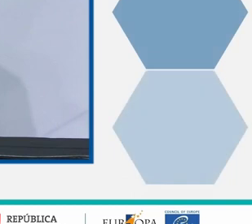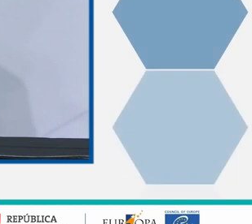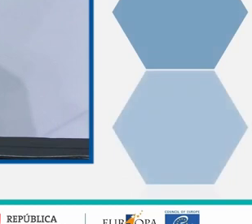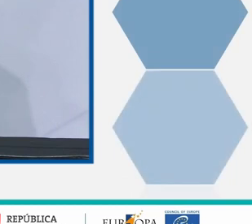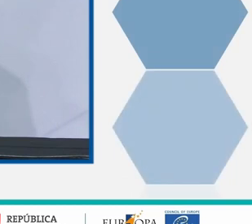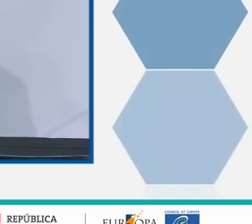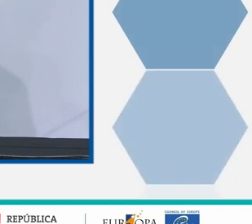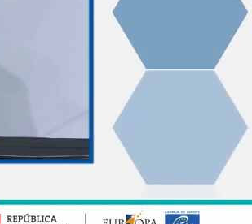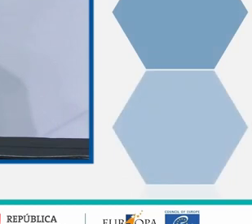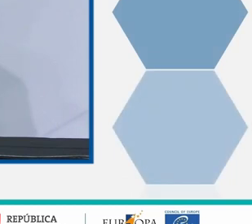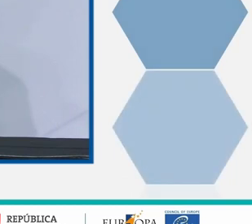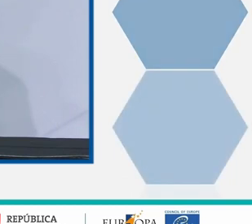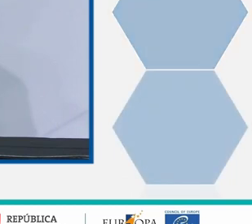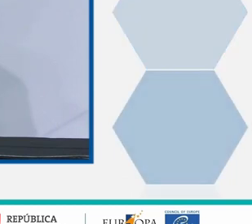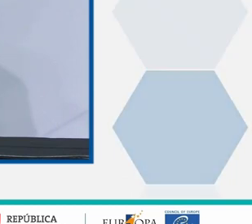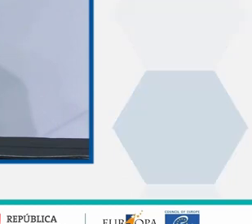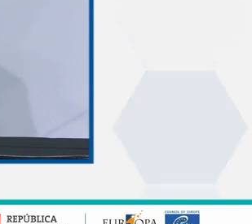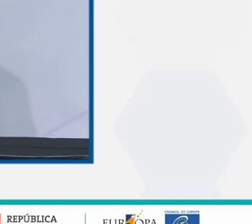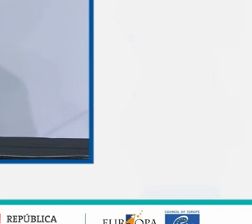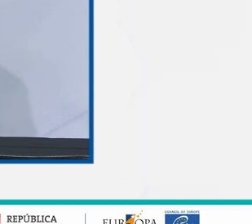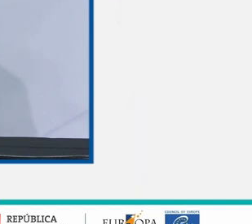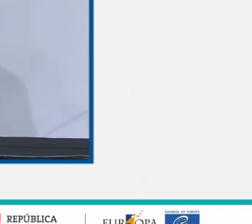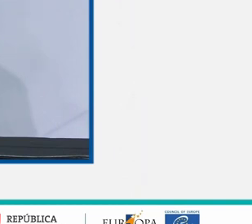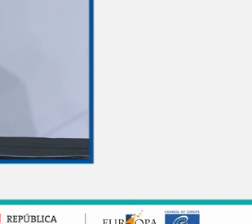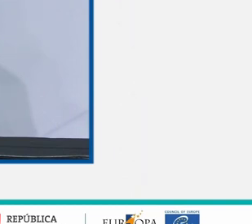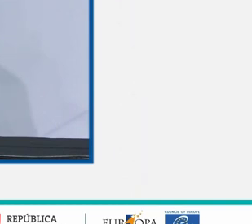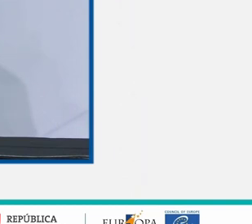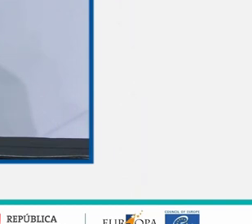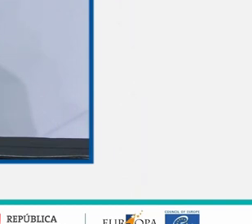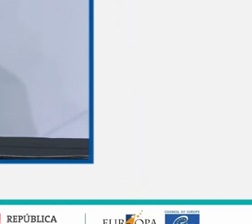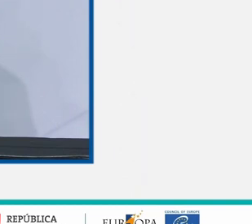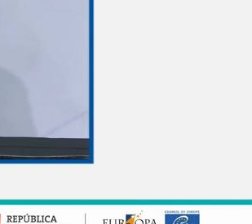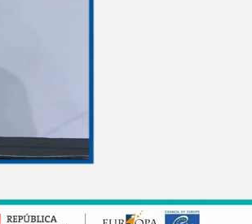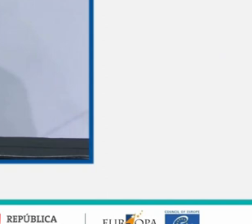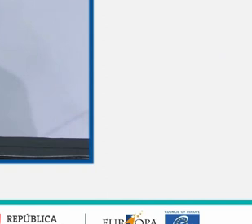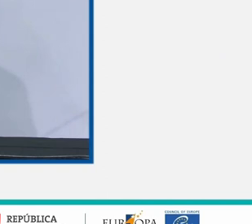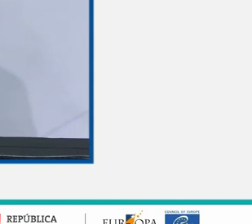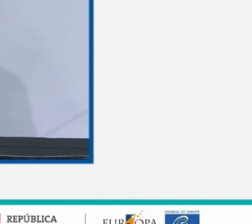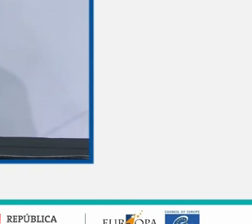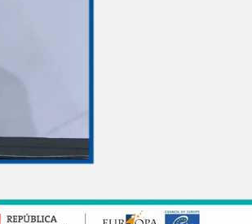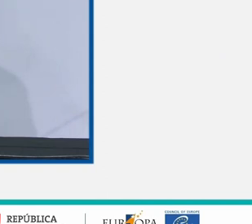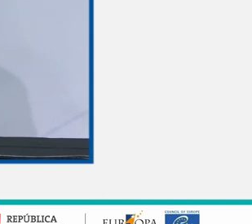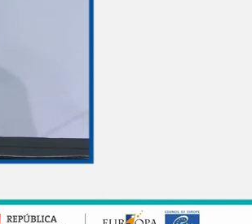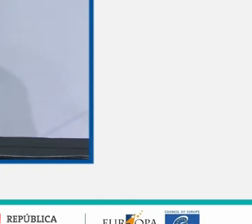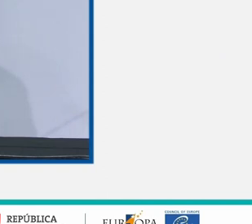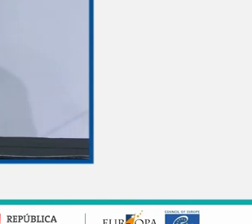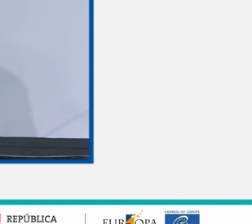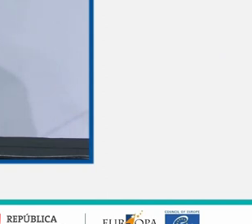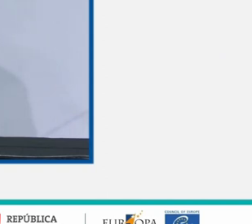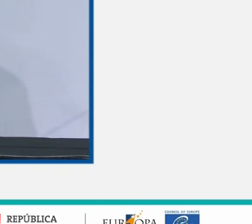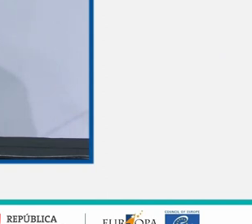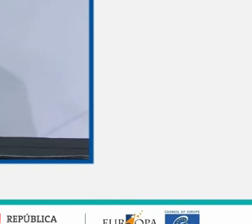to engage cities in a peer learning, peer exchange, and also to